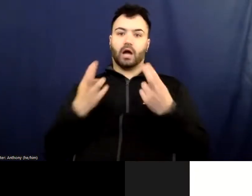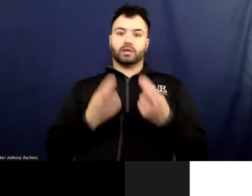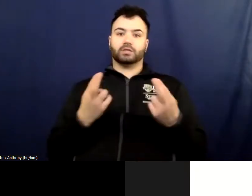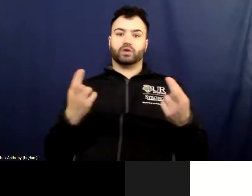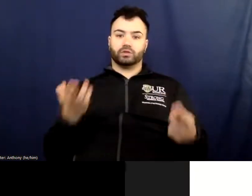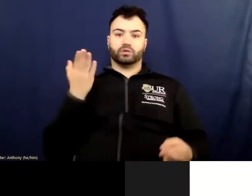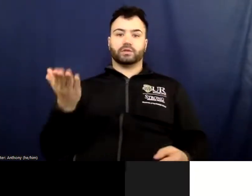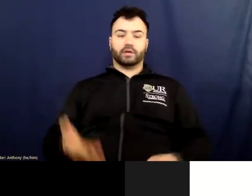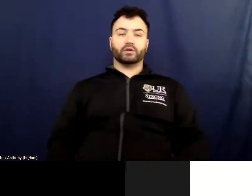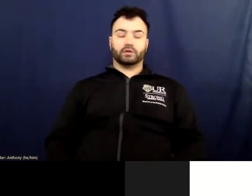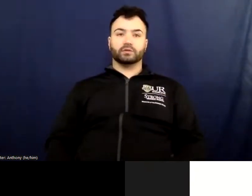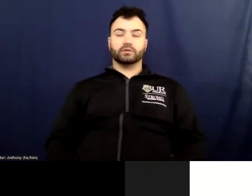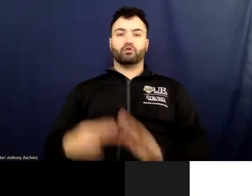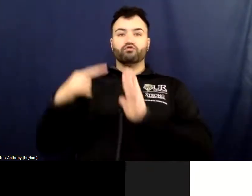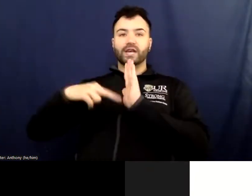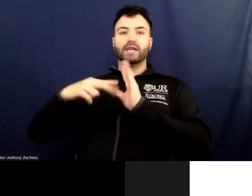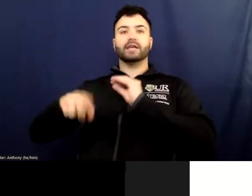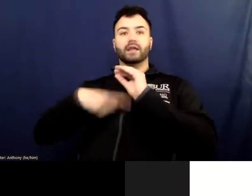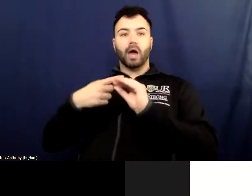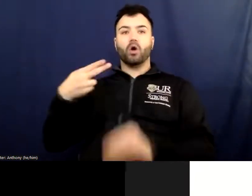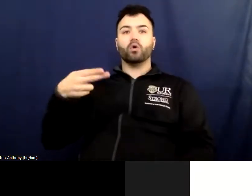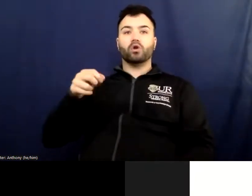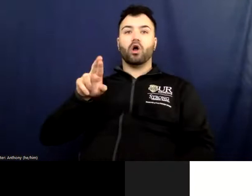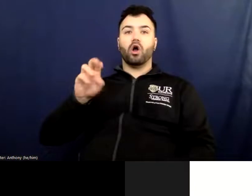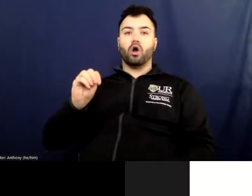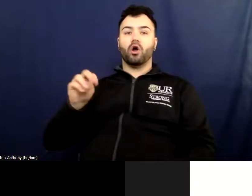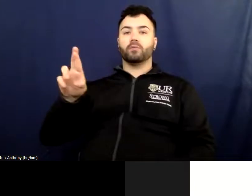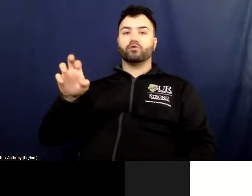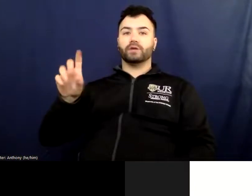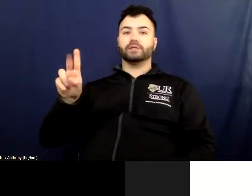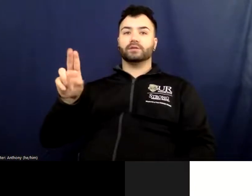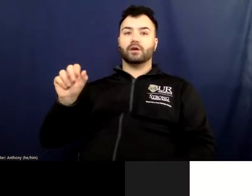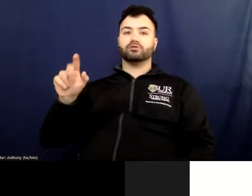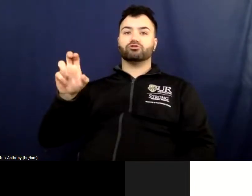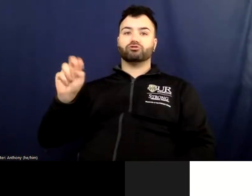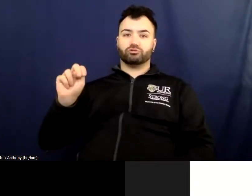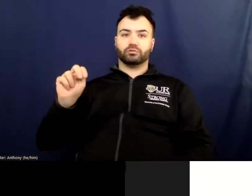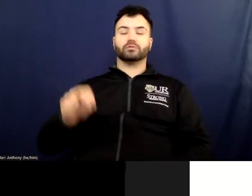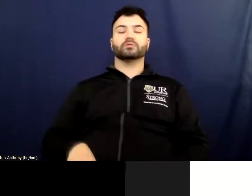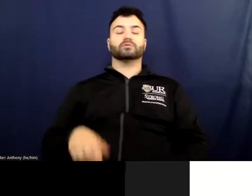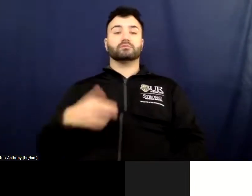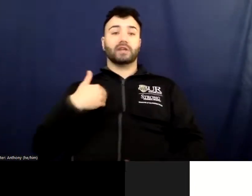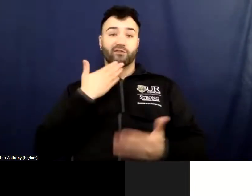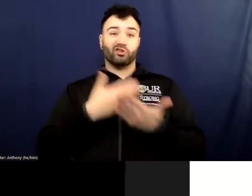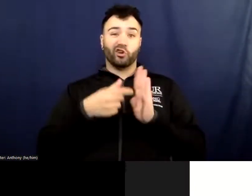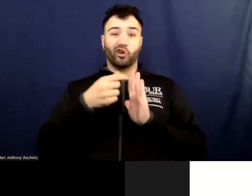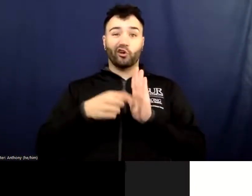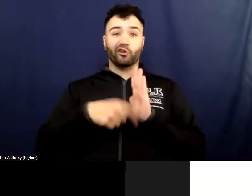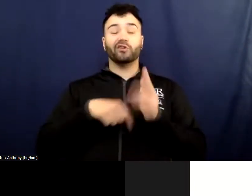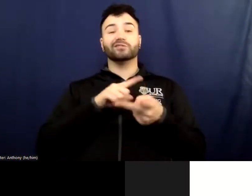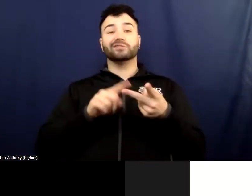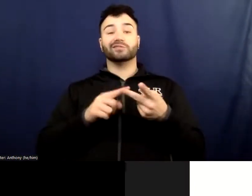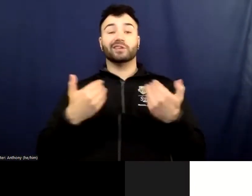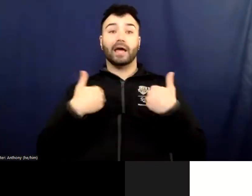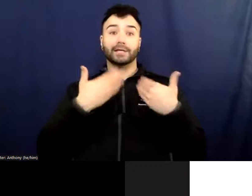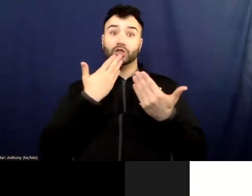about harm reduction, and even give you some articles to share and some people to contact. Or you can contact